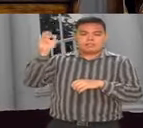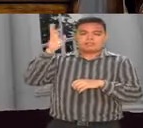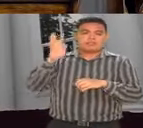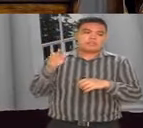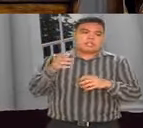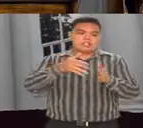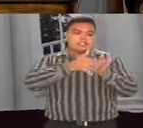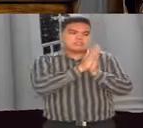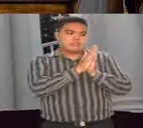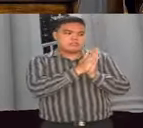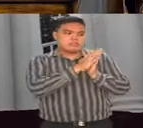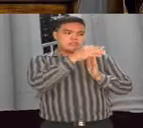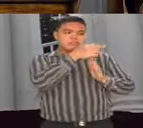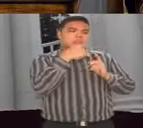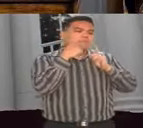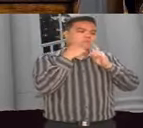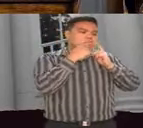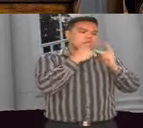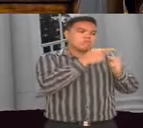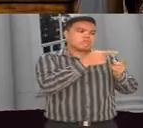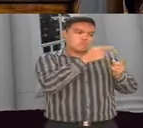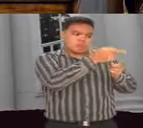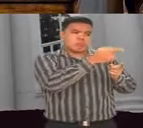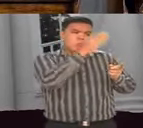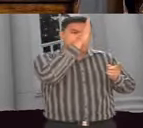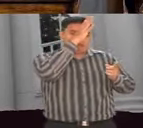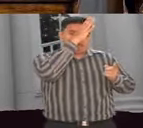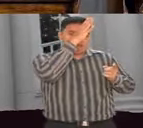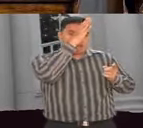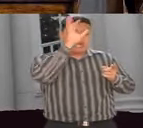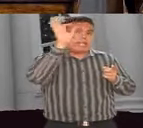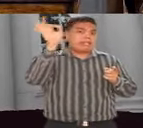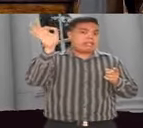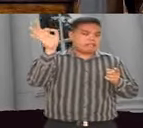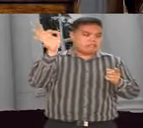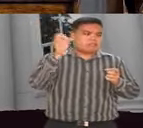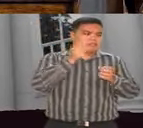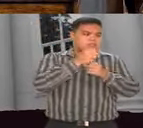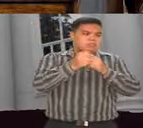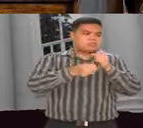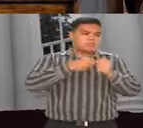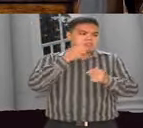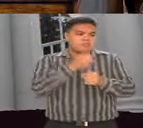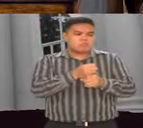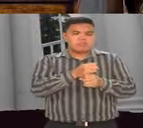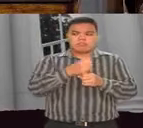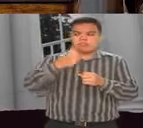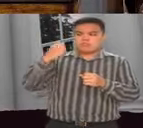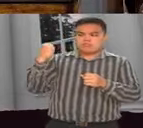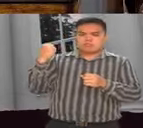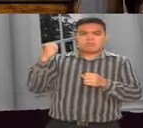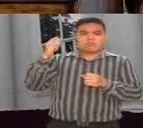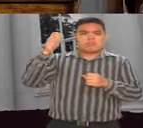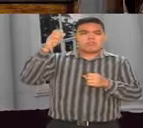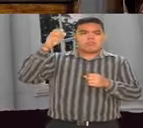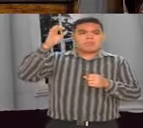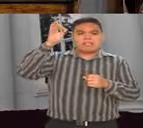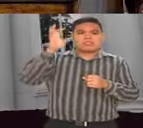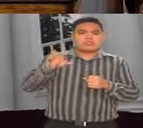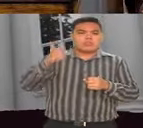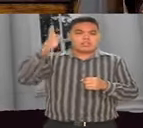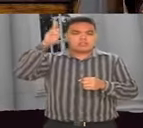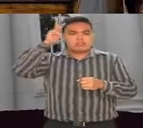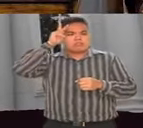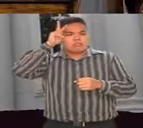I asked my dad, he will be turning 90 next year. He will be turning 90, I'll be turning 50. We were both born in the year of